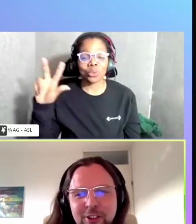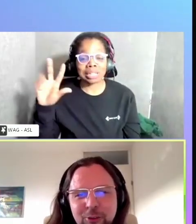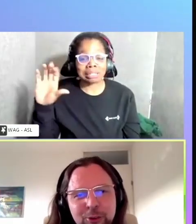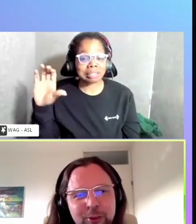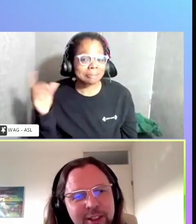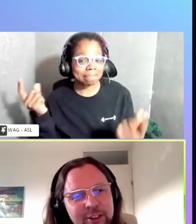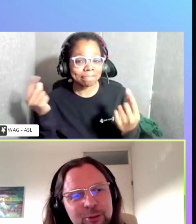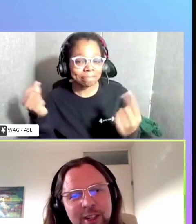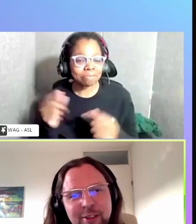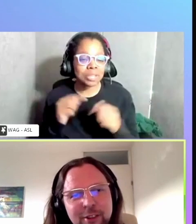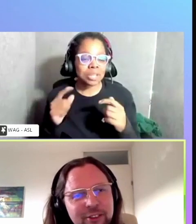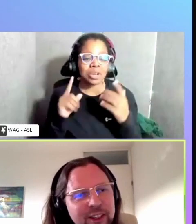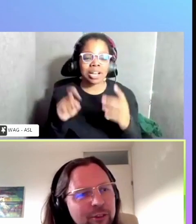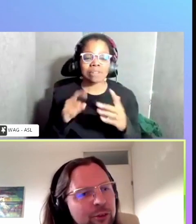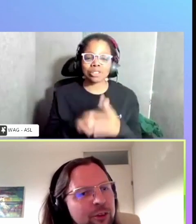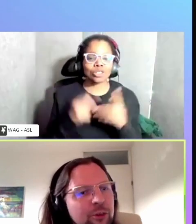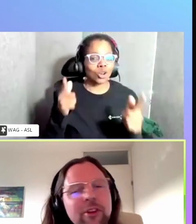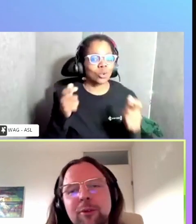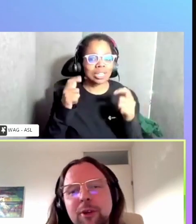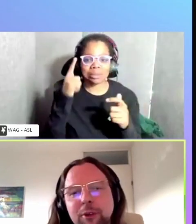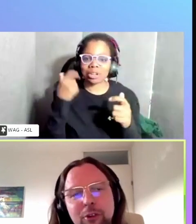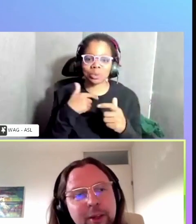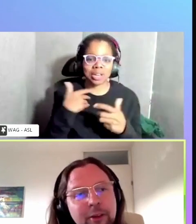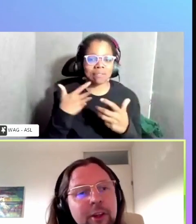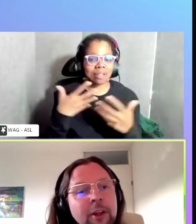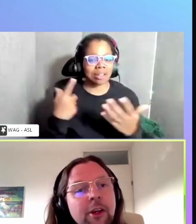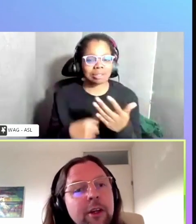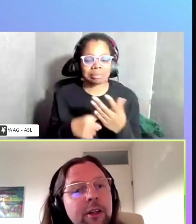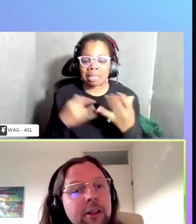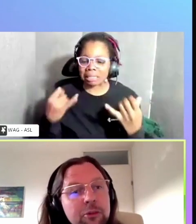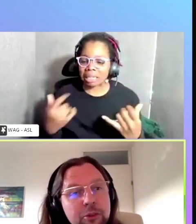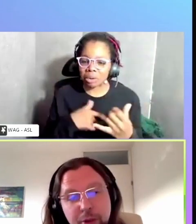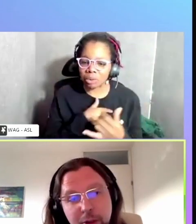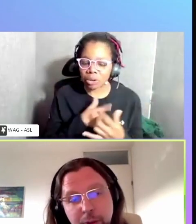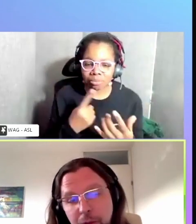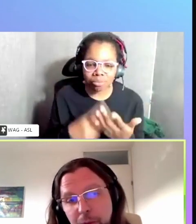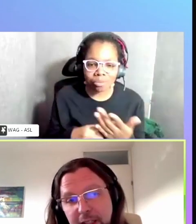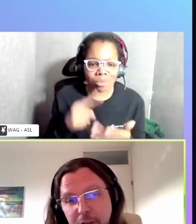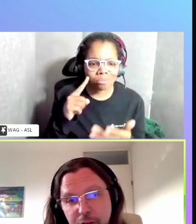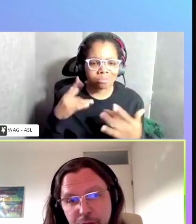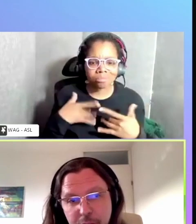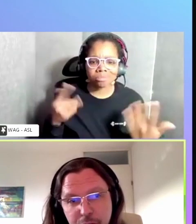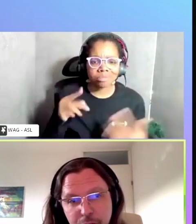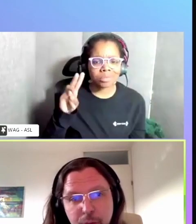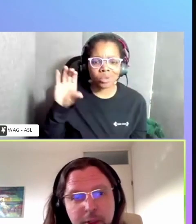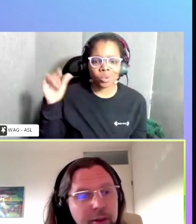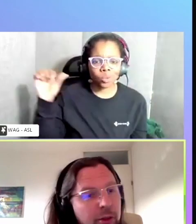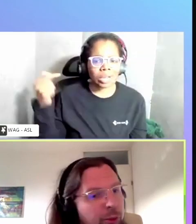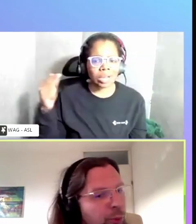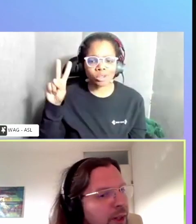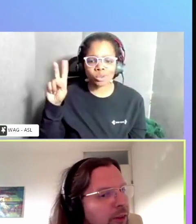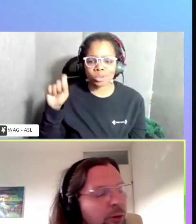to start it real quick because we have a lot to get through. So today what I want to talk about is what's going on with WCAG 2.2